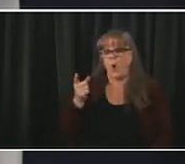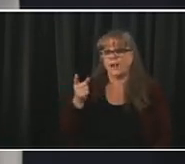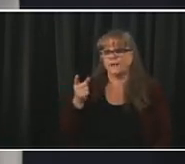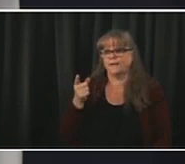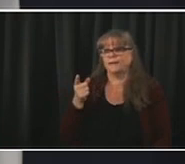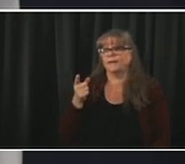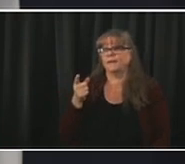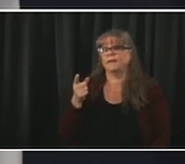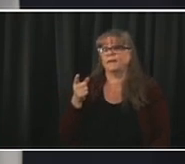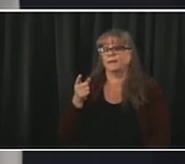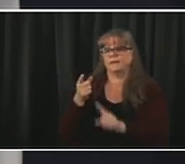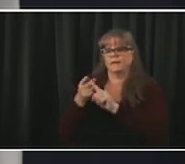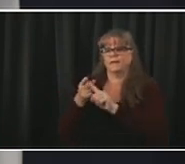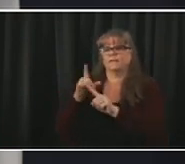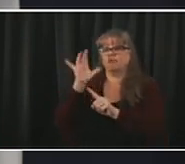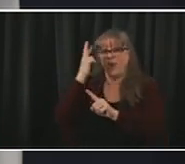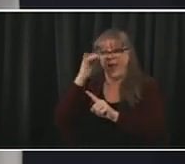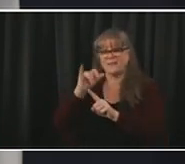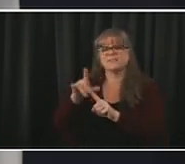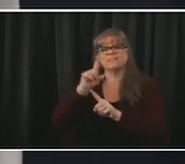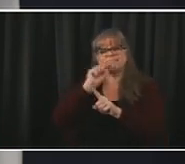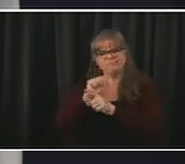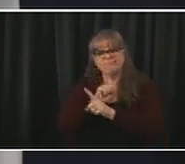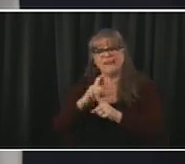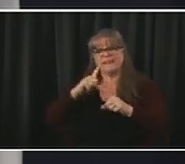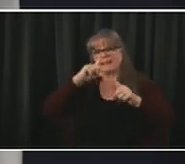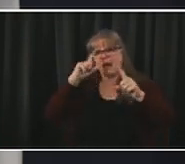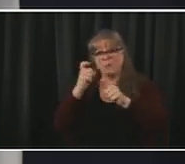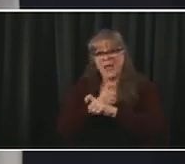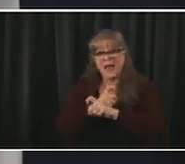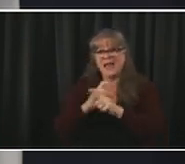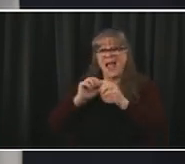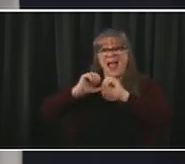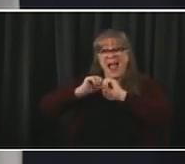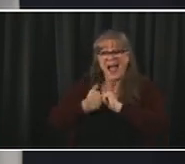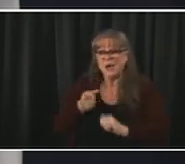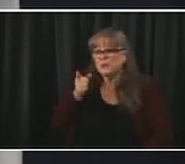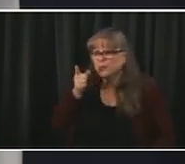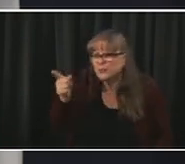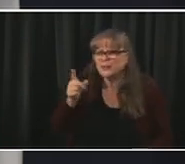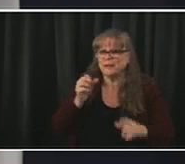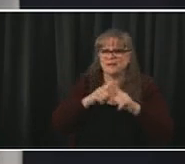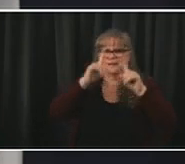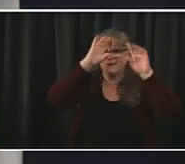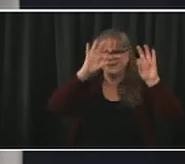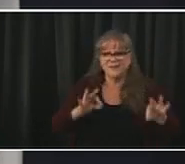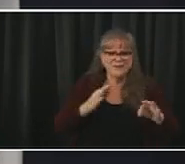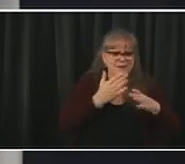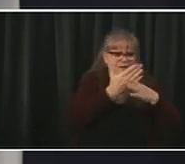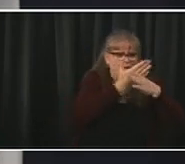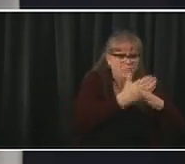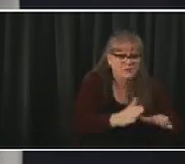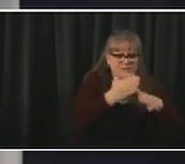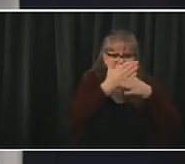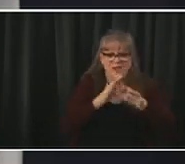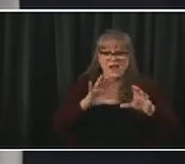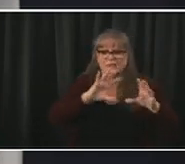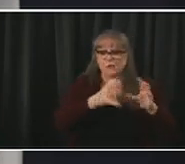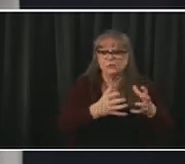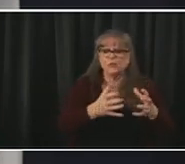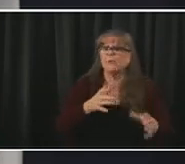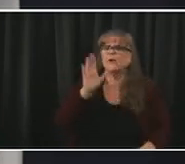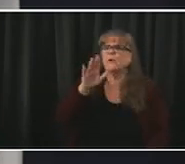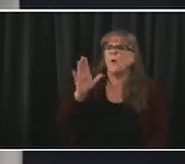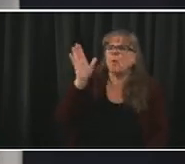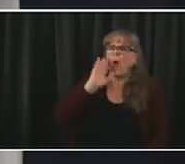the decision to parse it into multiple groups and subgroups and sub-subgroups instead of just dividing distribution